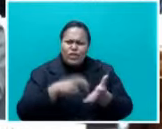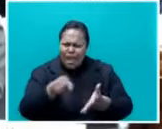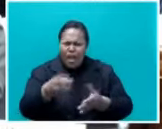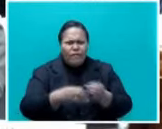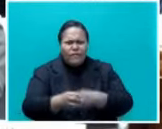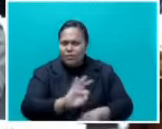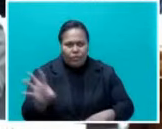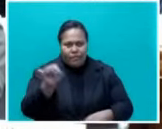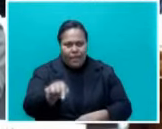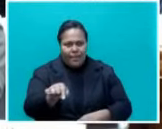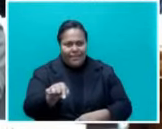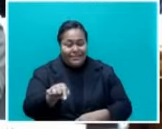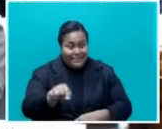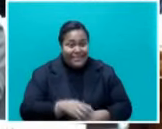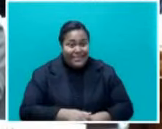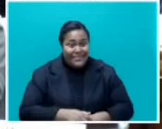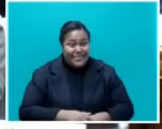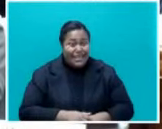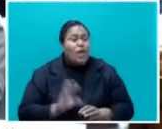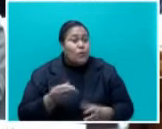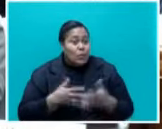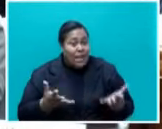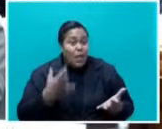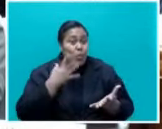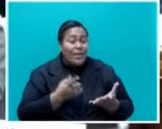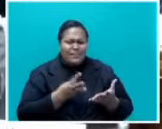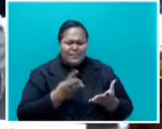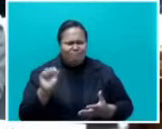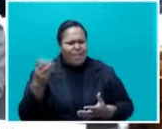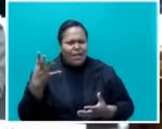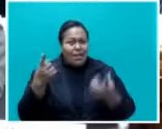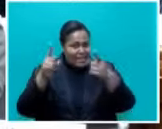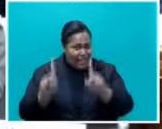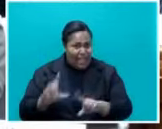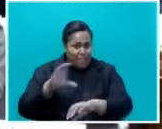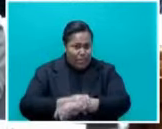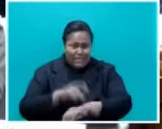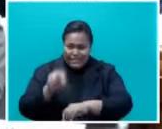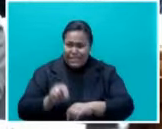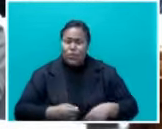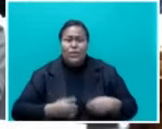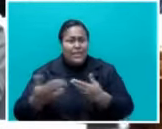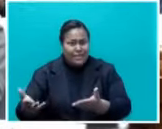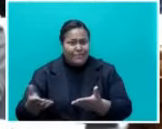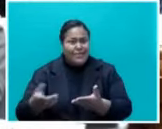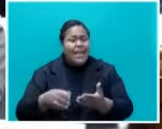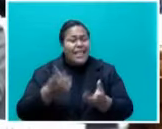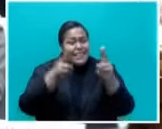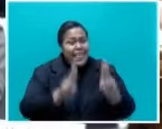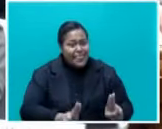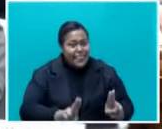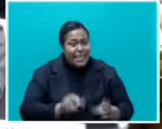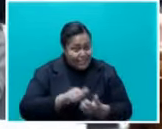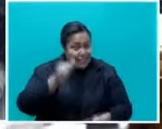Currently, when somebody dies and the police have to issue a death certificate, they don't go by the name that somebody gives them. They have to look